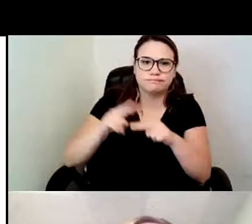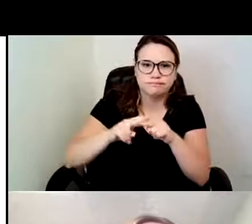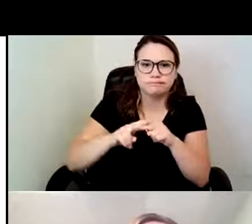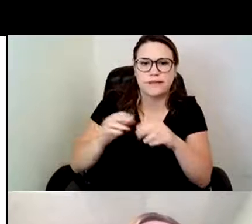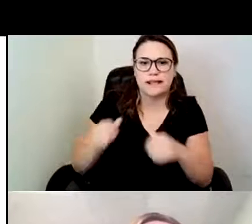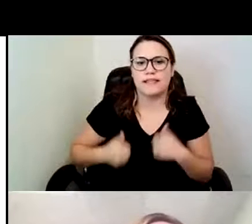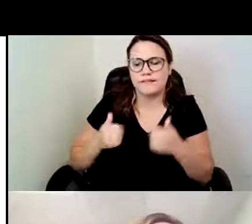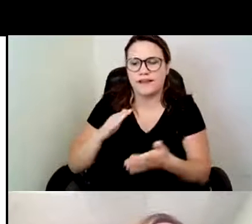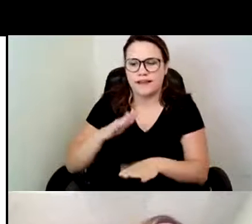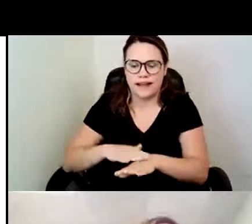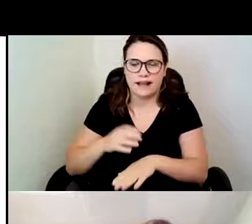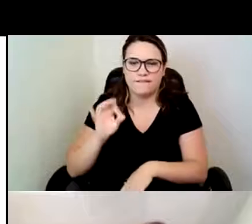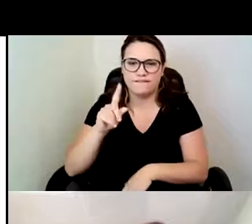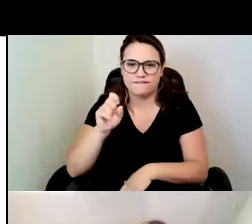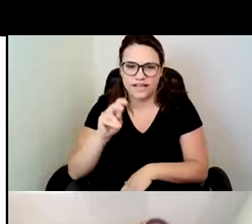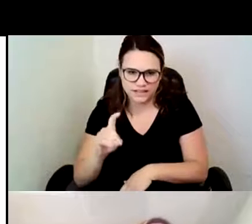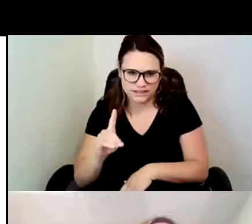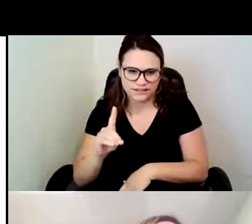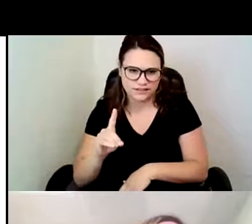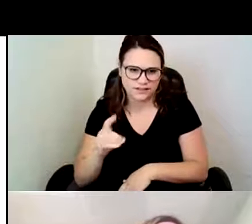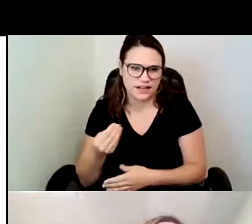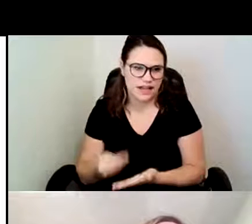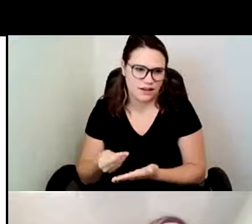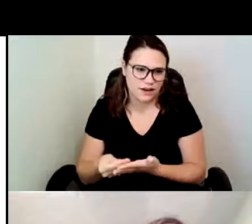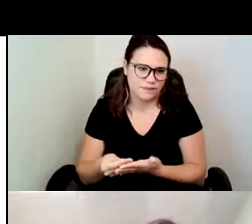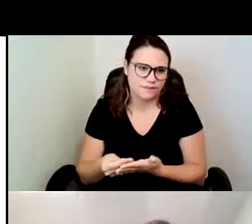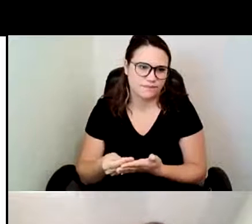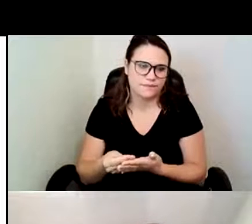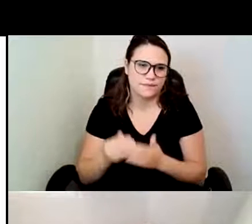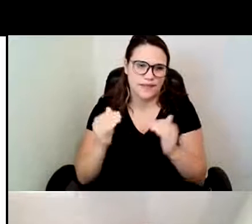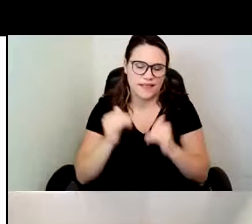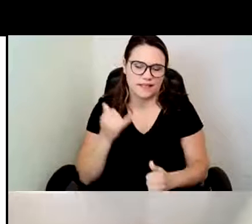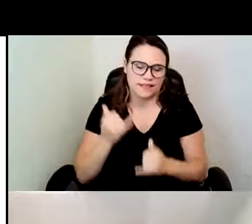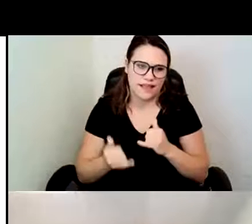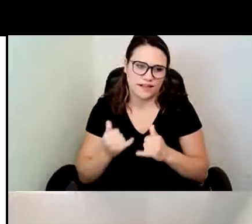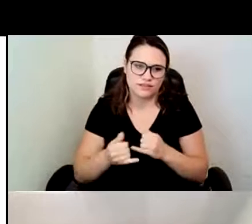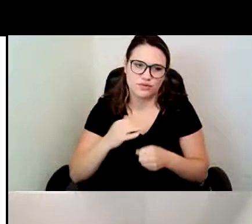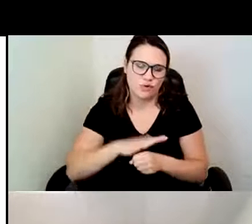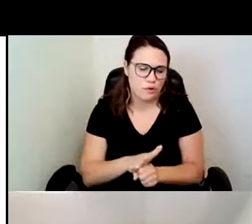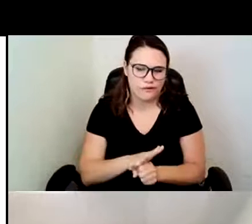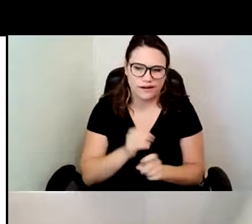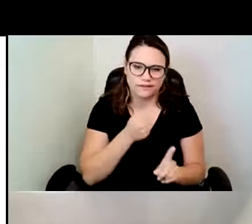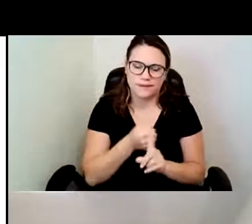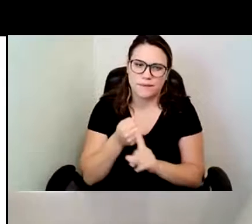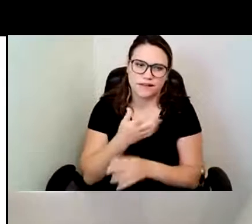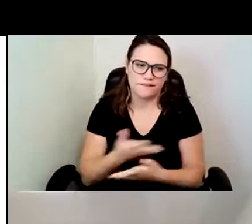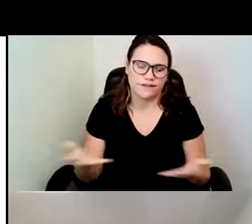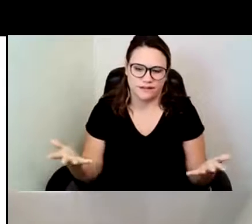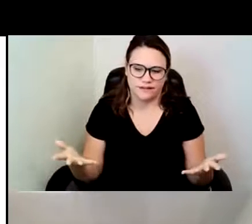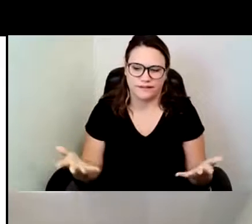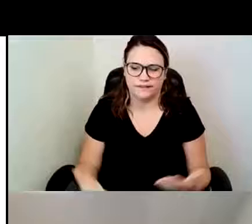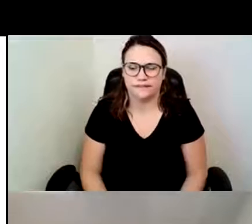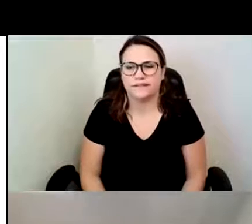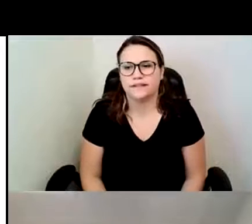And then COVID-19 again has impacted all of those things that I just mentioned.